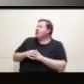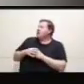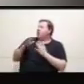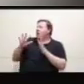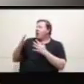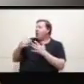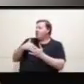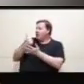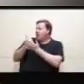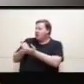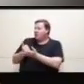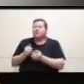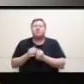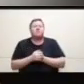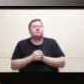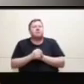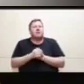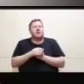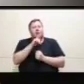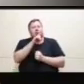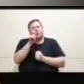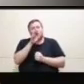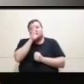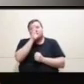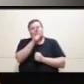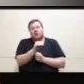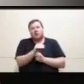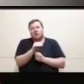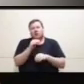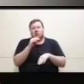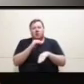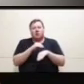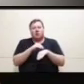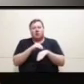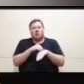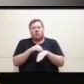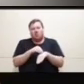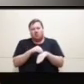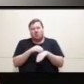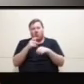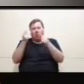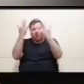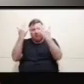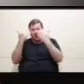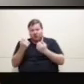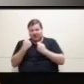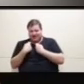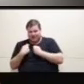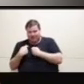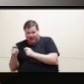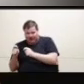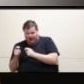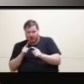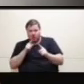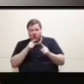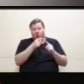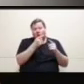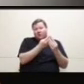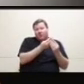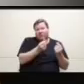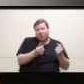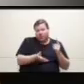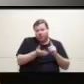the question to you was more budget spent but fewer targets achieved. You responded,